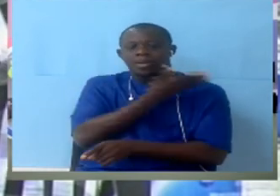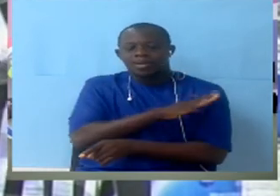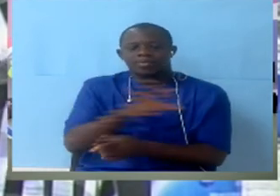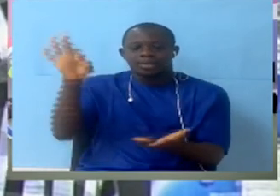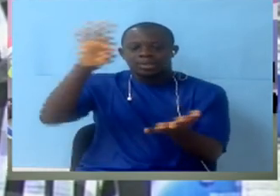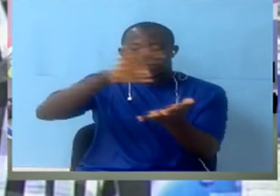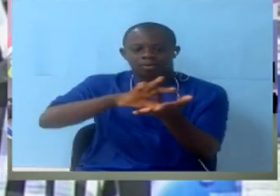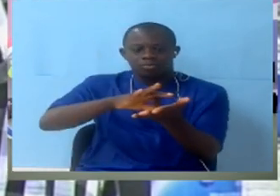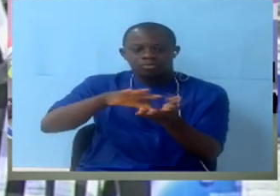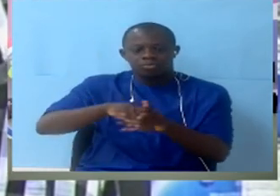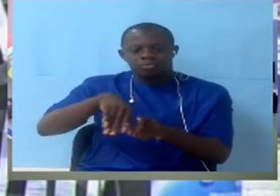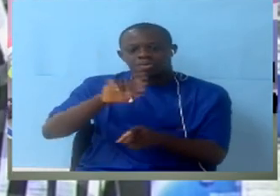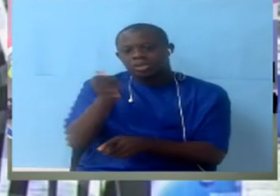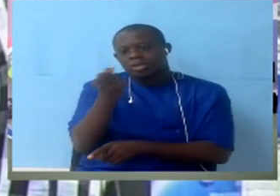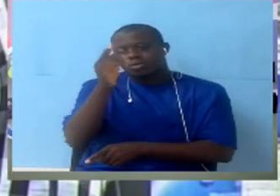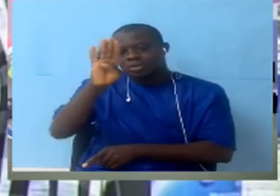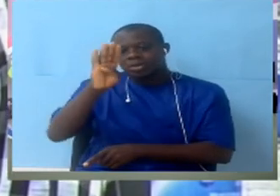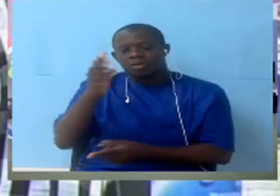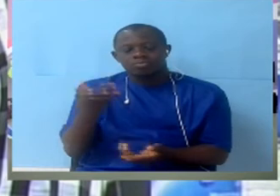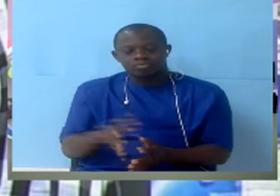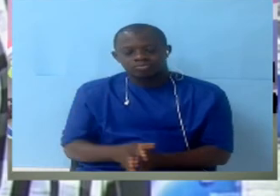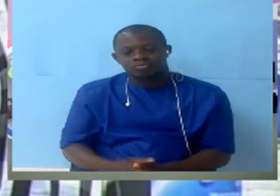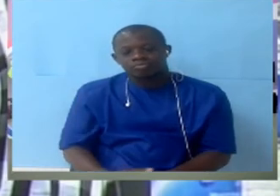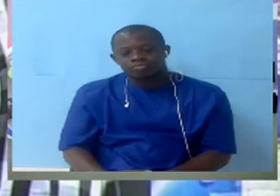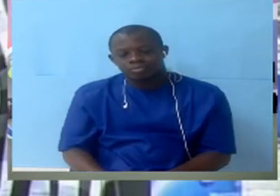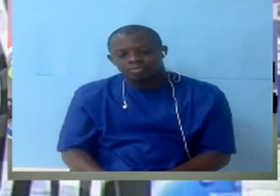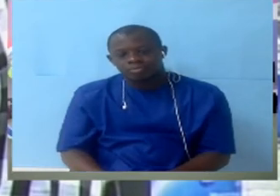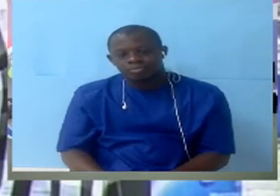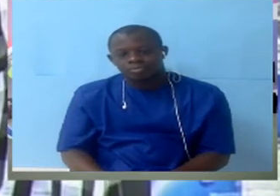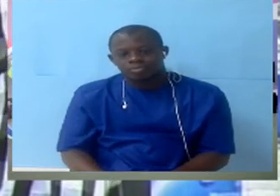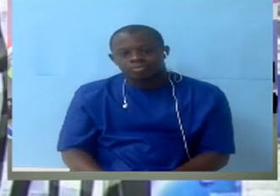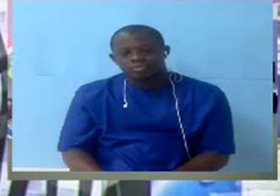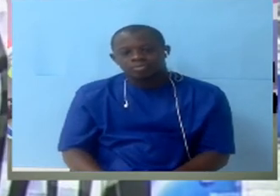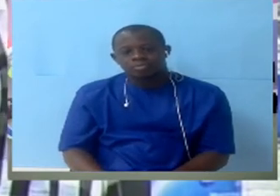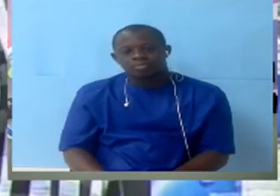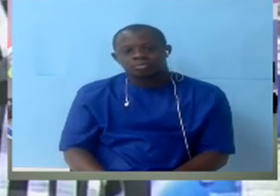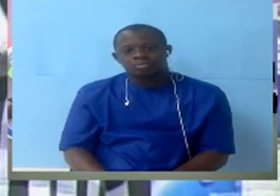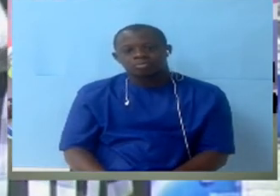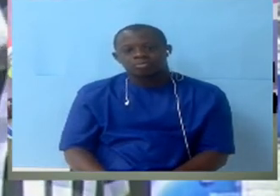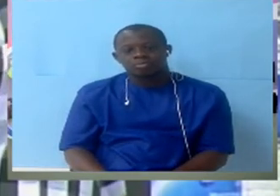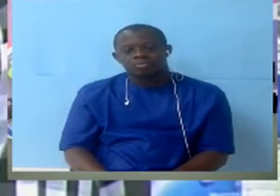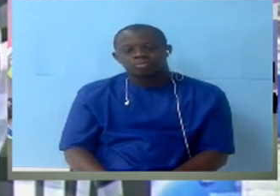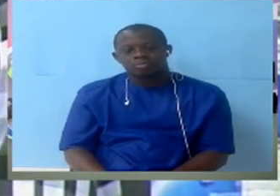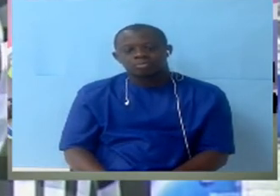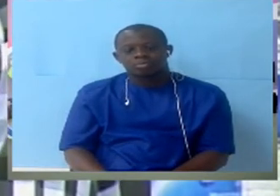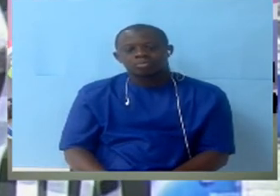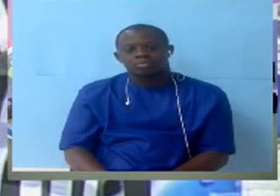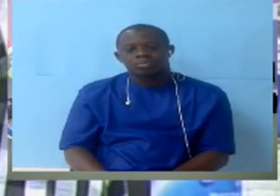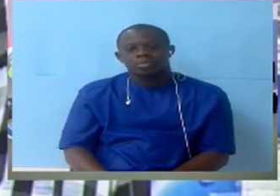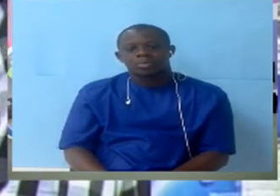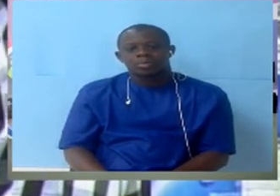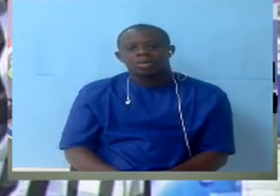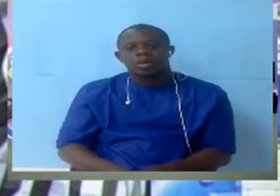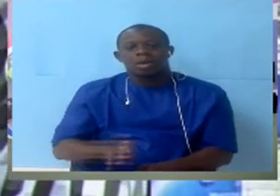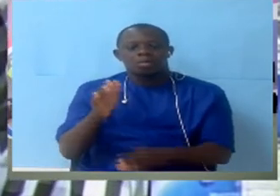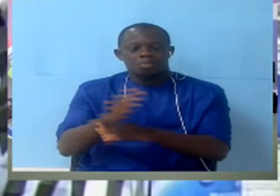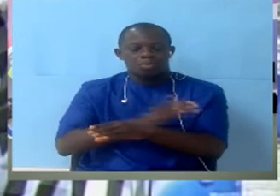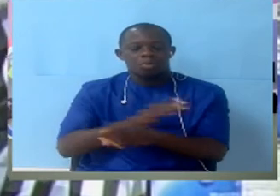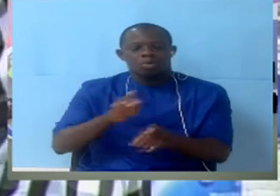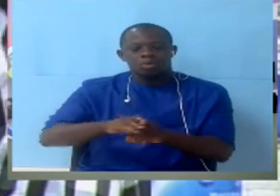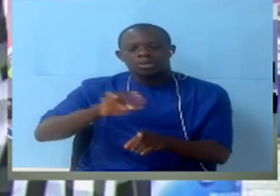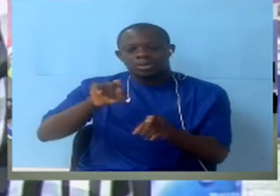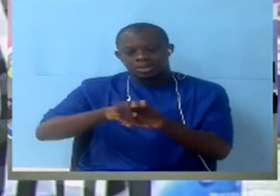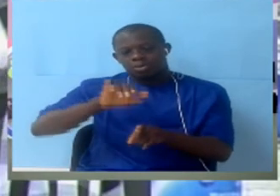nyaw wato la fa na kata Guinea Bissau fu sanina ni koma. August karol kolo fa ngol lema. August 29th. It was karol til